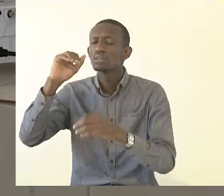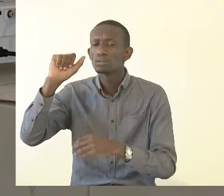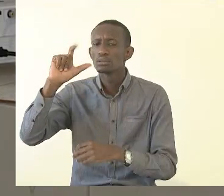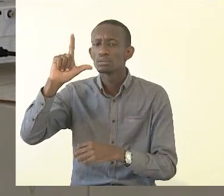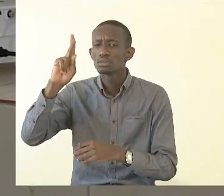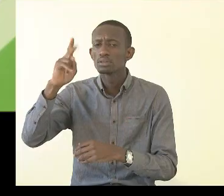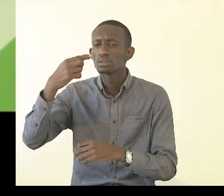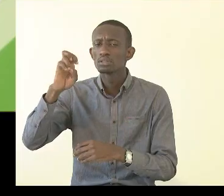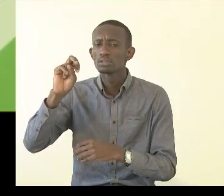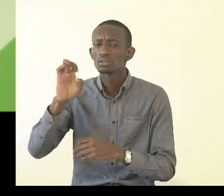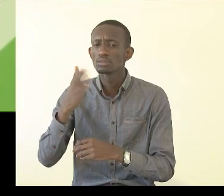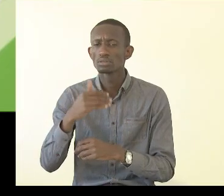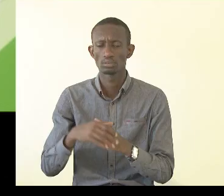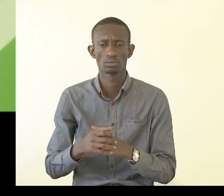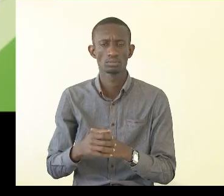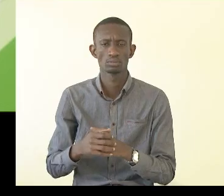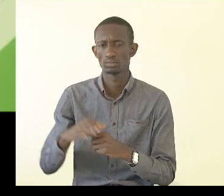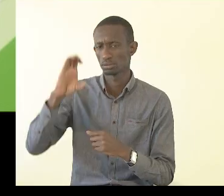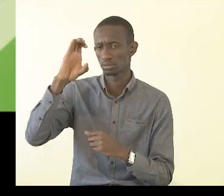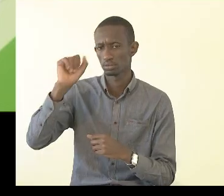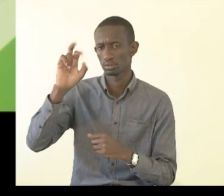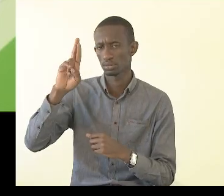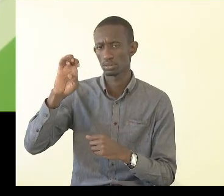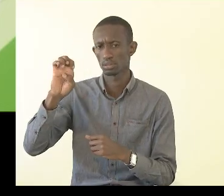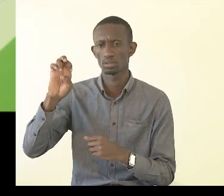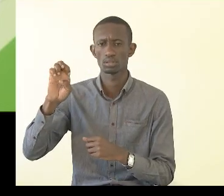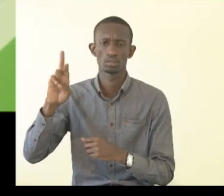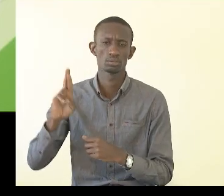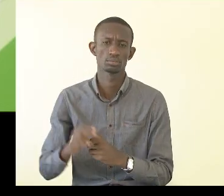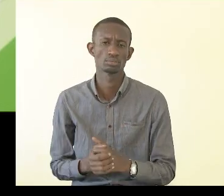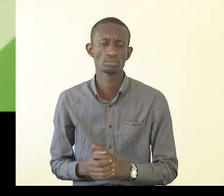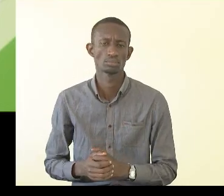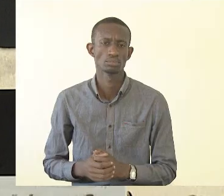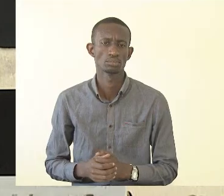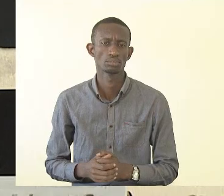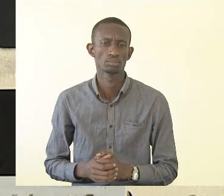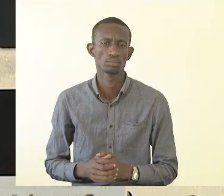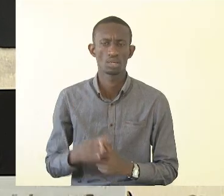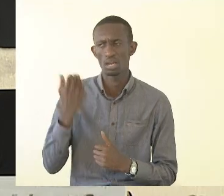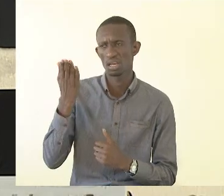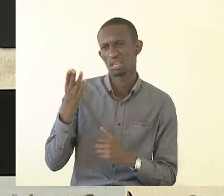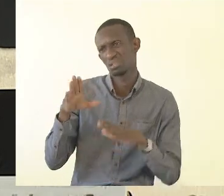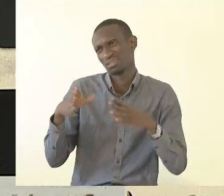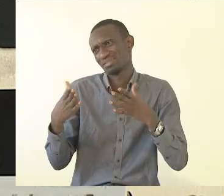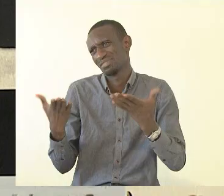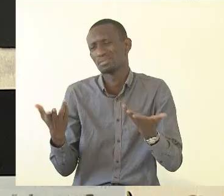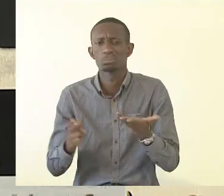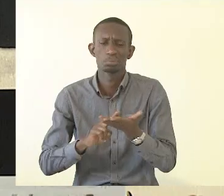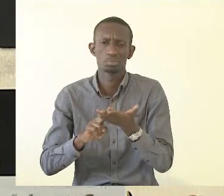as a catalyst, and it has to be a Lewis acid. So here we can use either